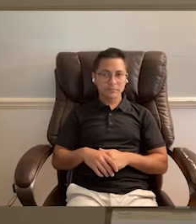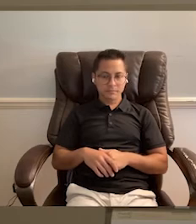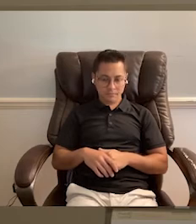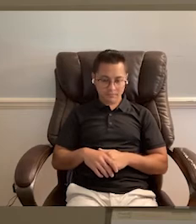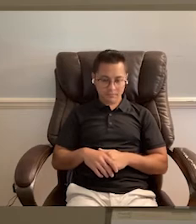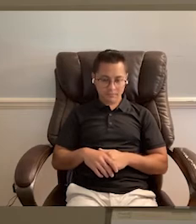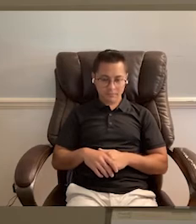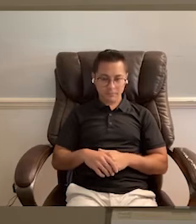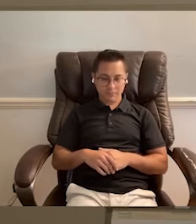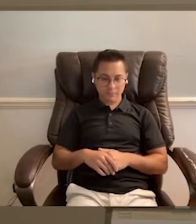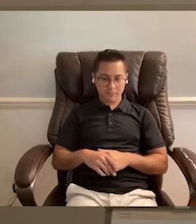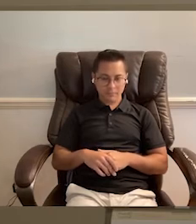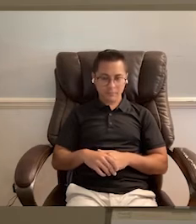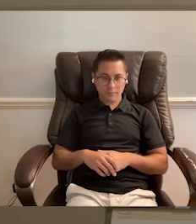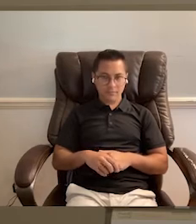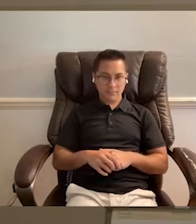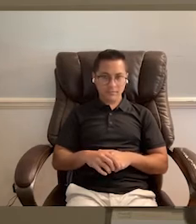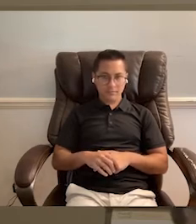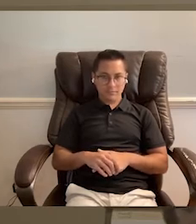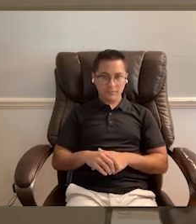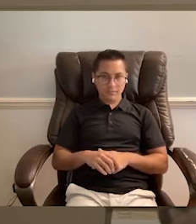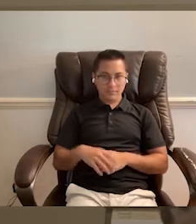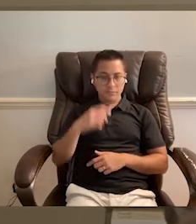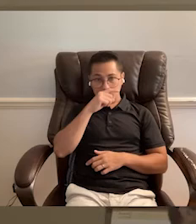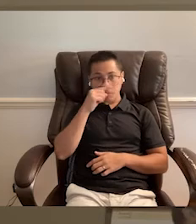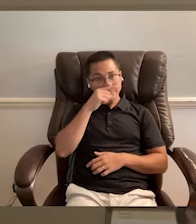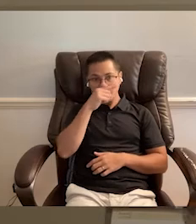guys can guess why, right? Okay, there you go.